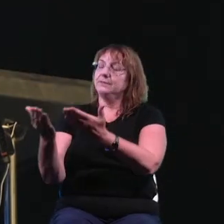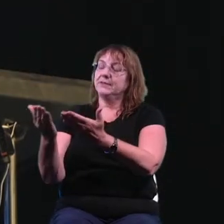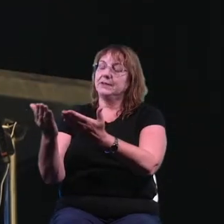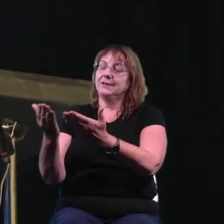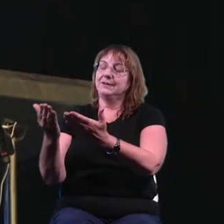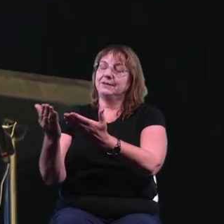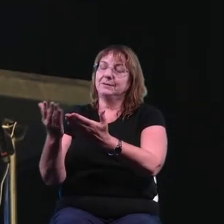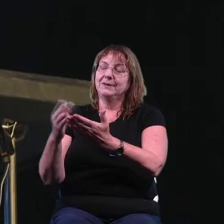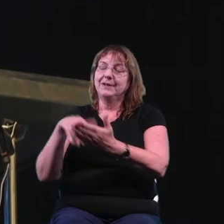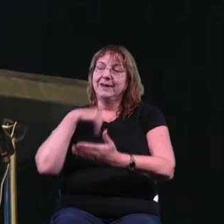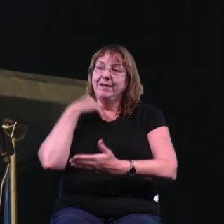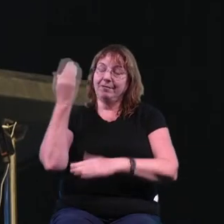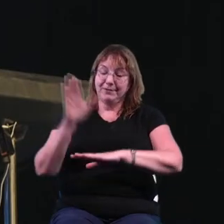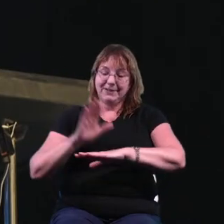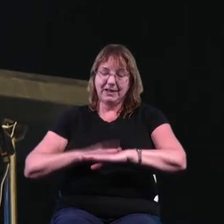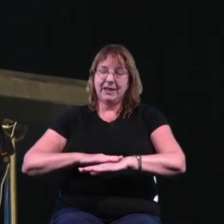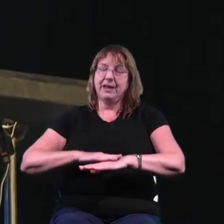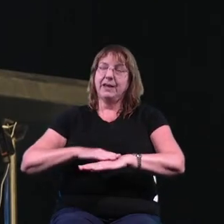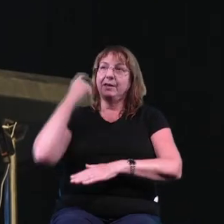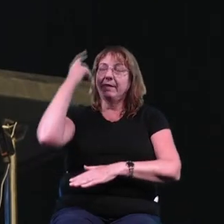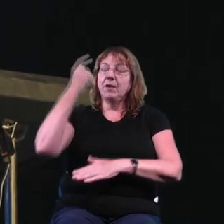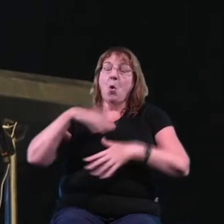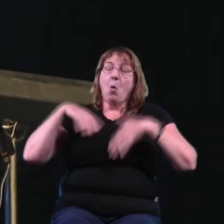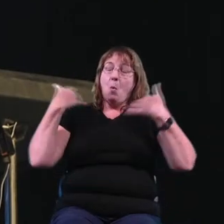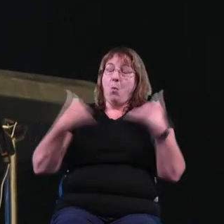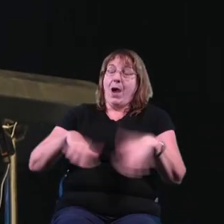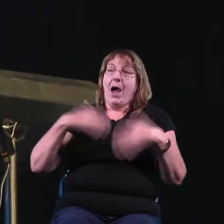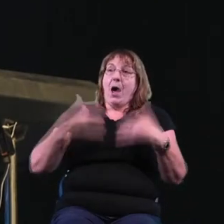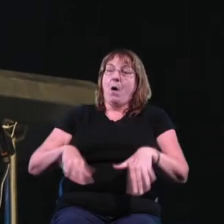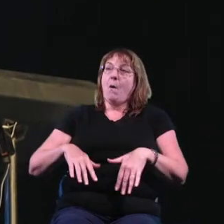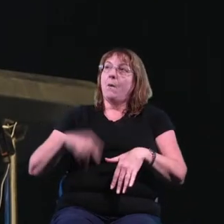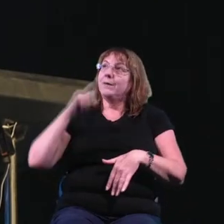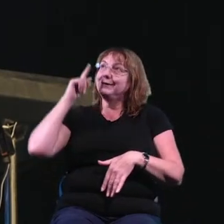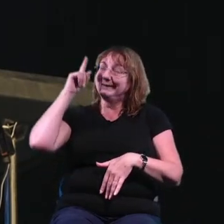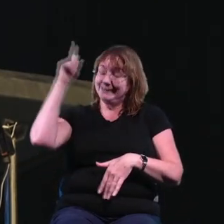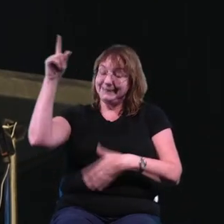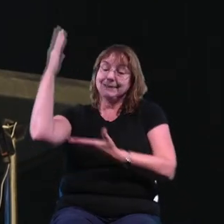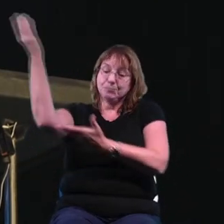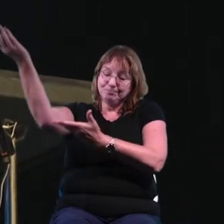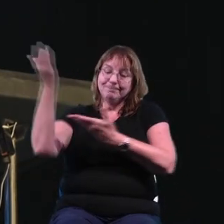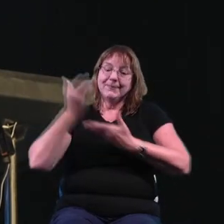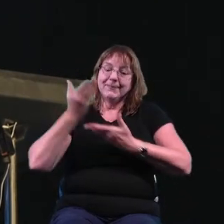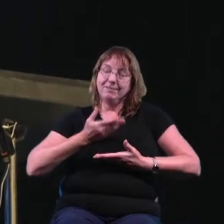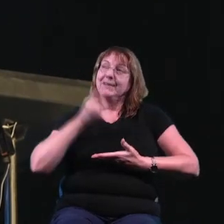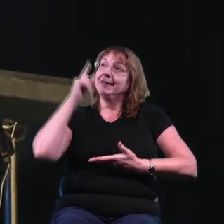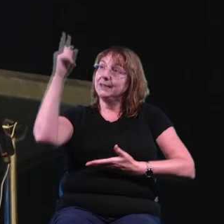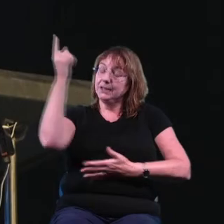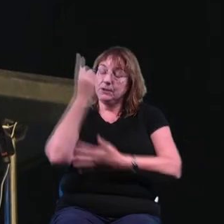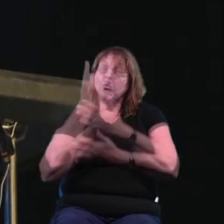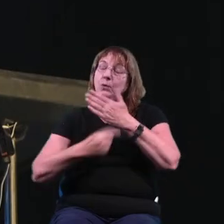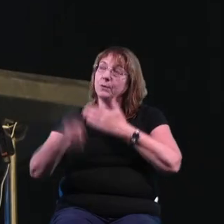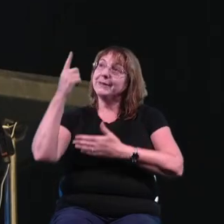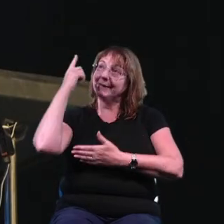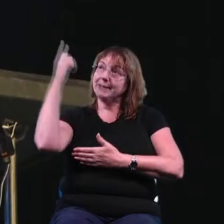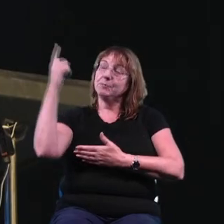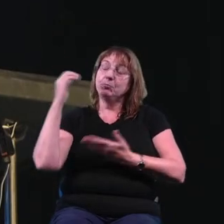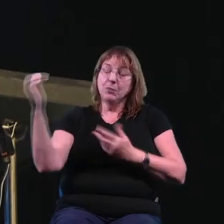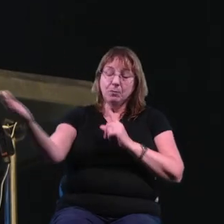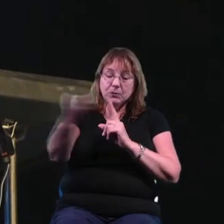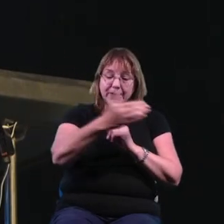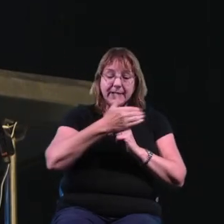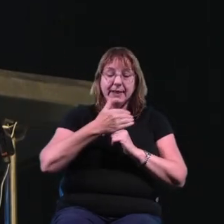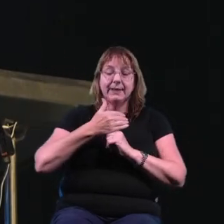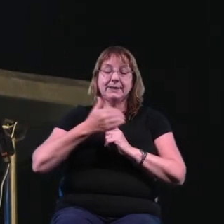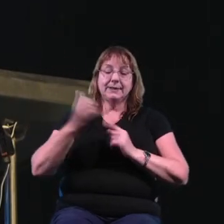go, wow, that is God's gift. He alone can protect and satisfy and